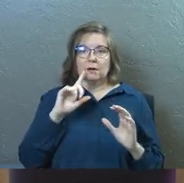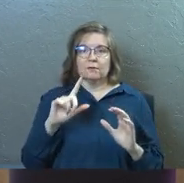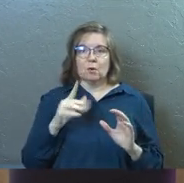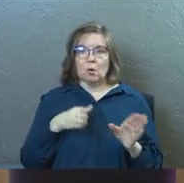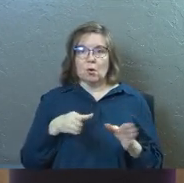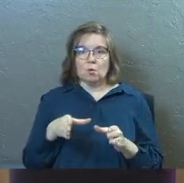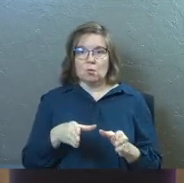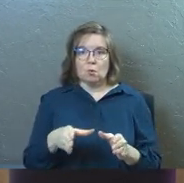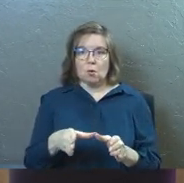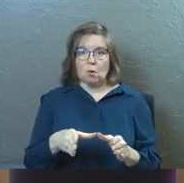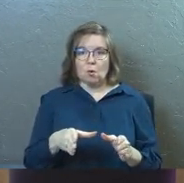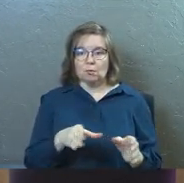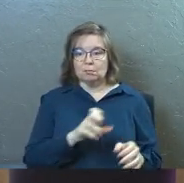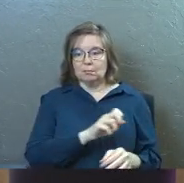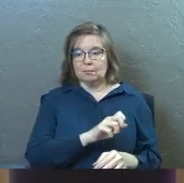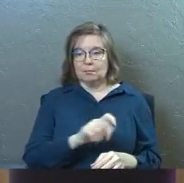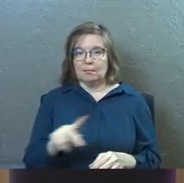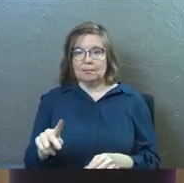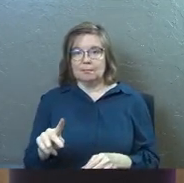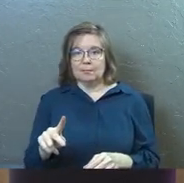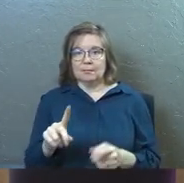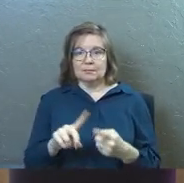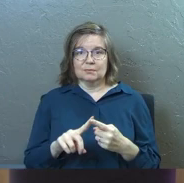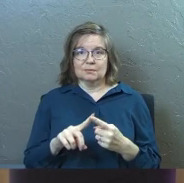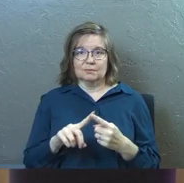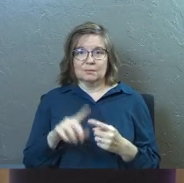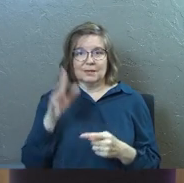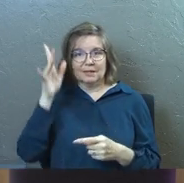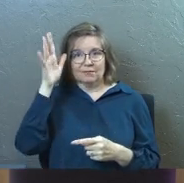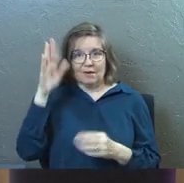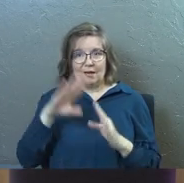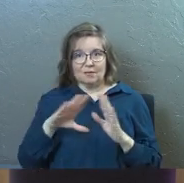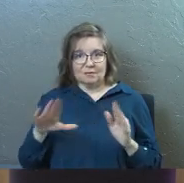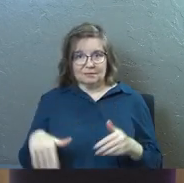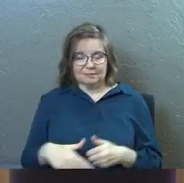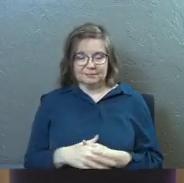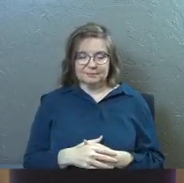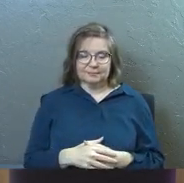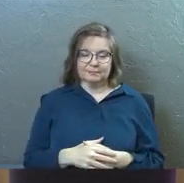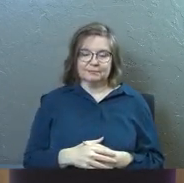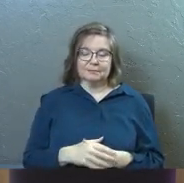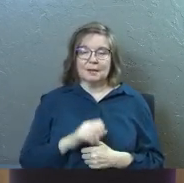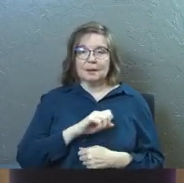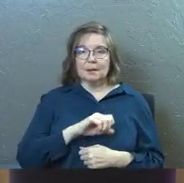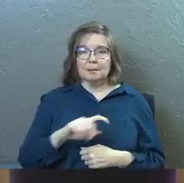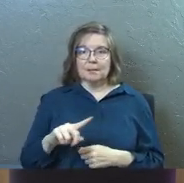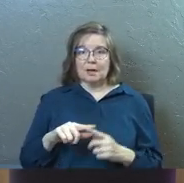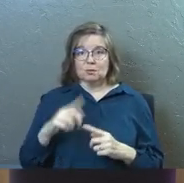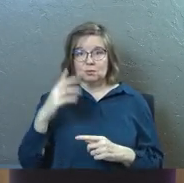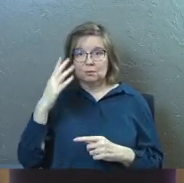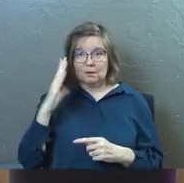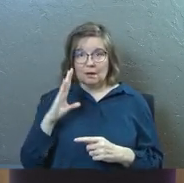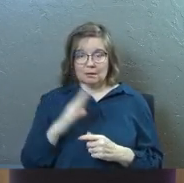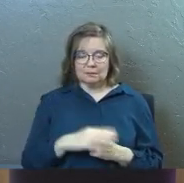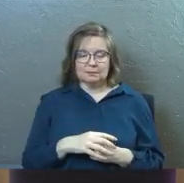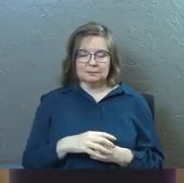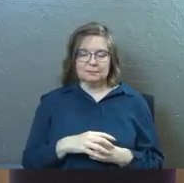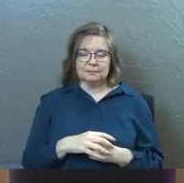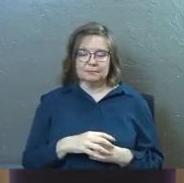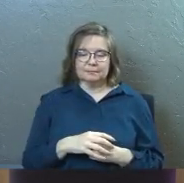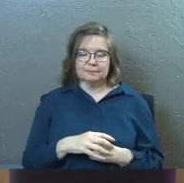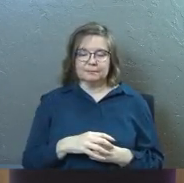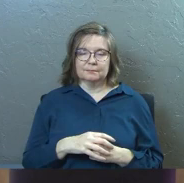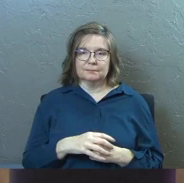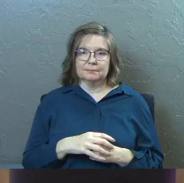a road that will take him back to his father, back to God.